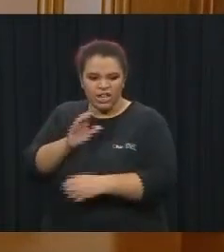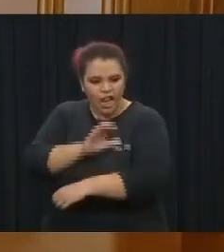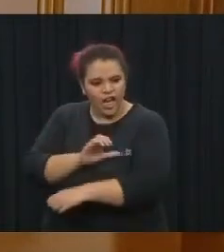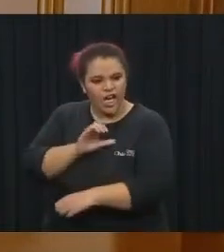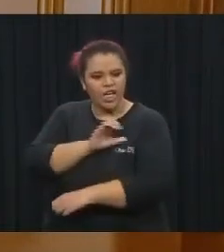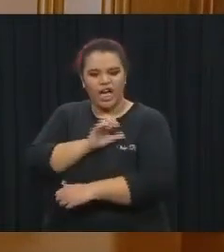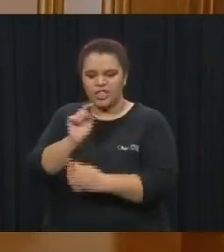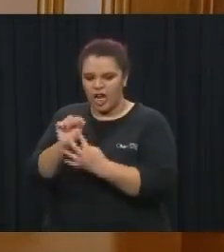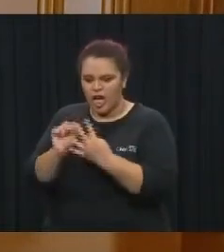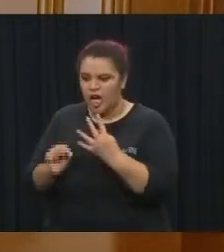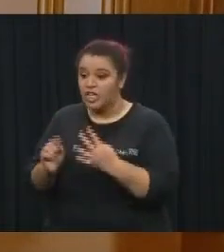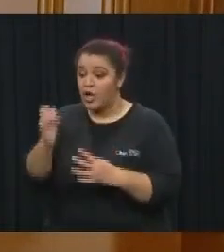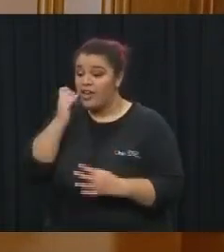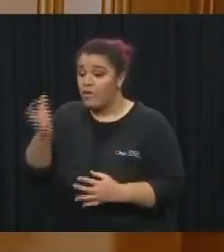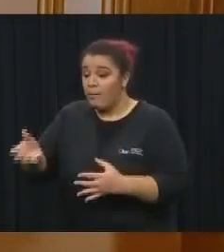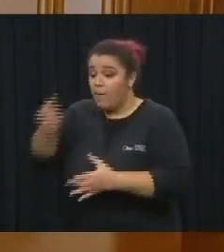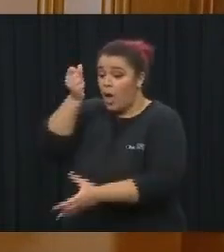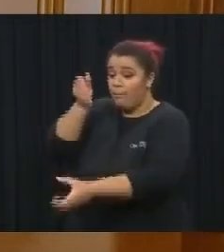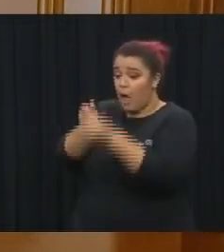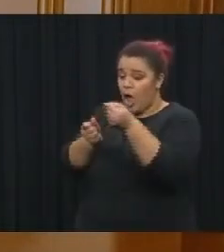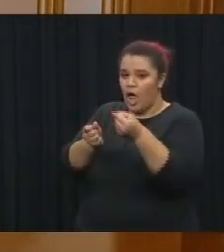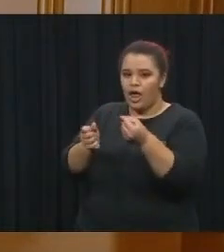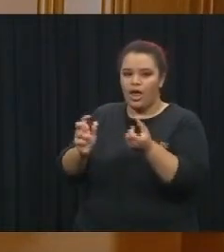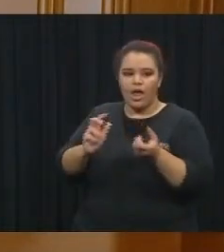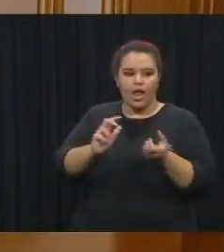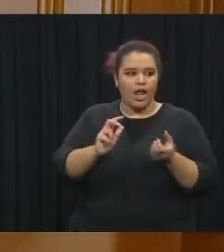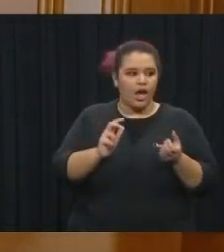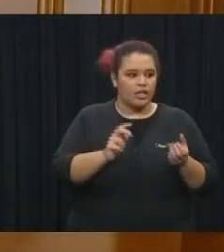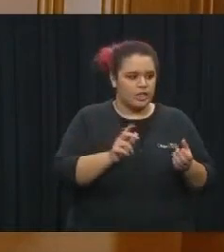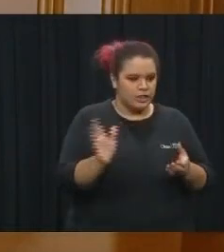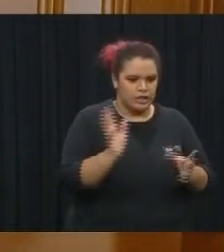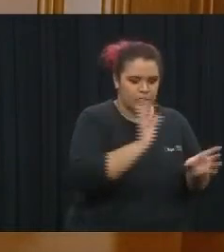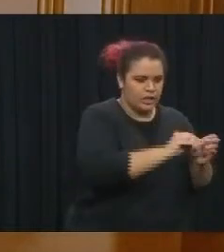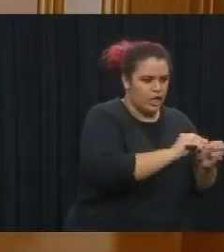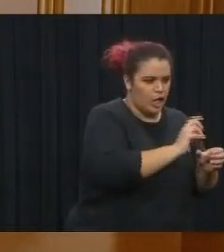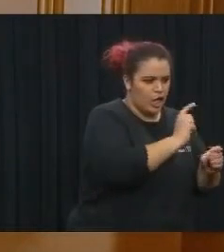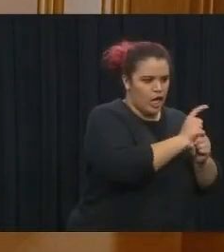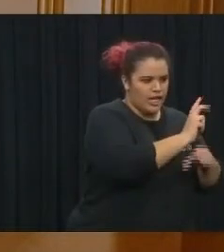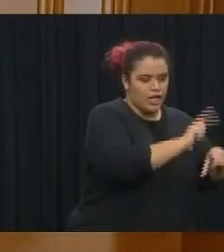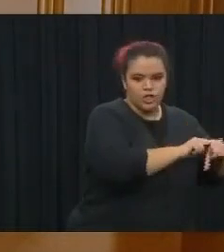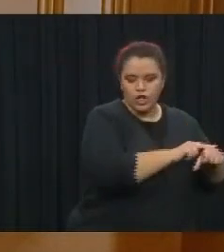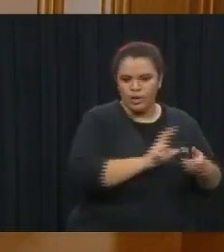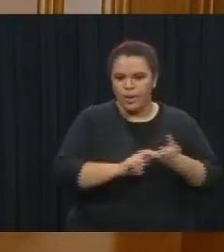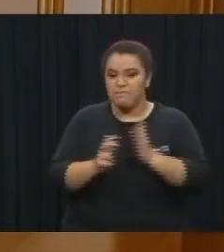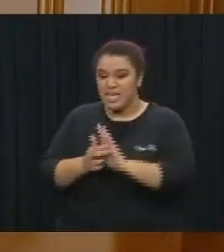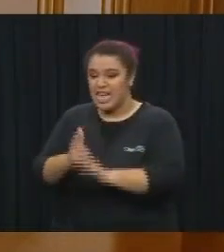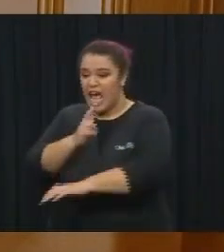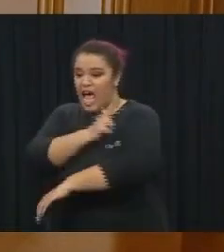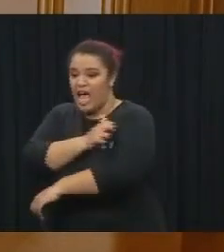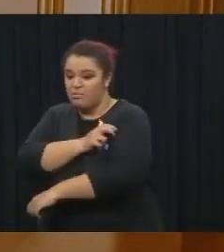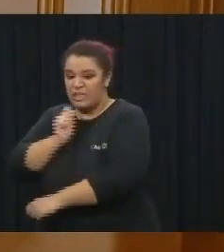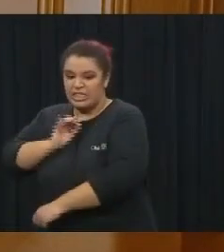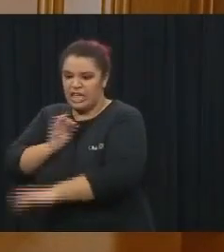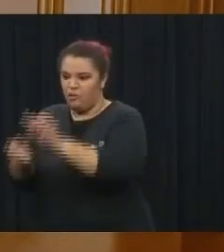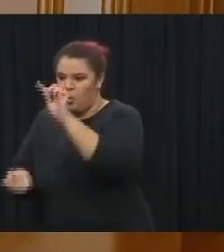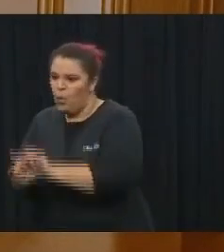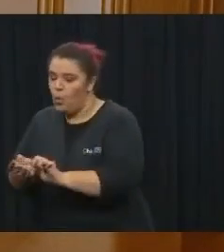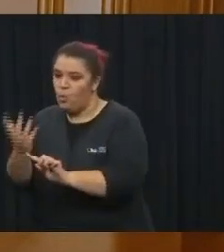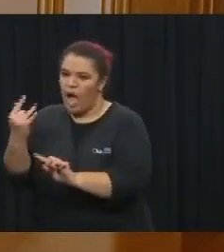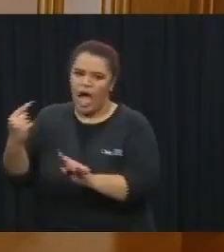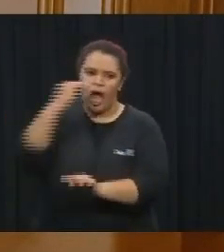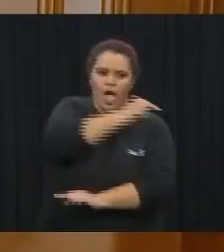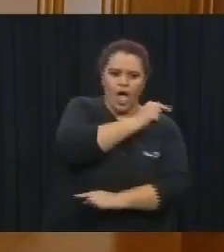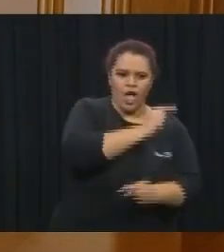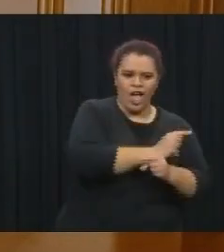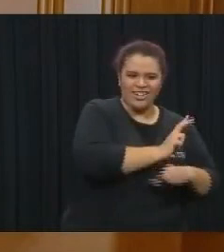of that as we make these decisions. Do you anticipate any role in terms of enforcement with the National Guard? I do not anticipate any